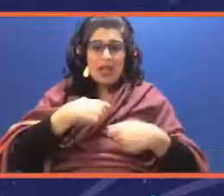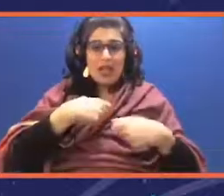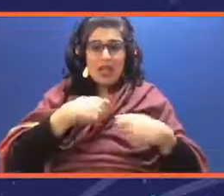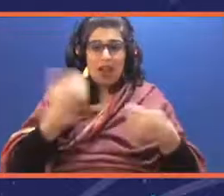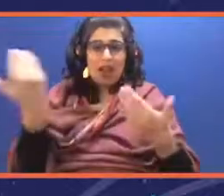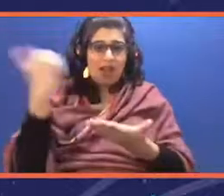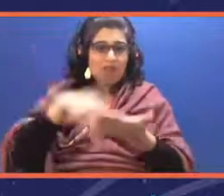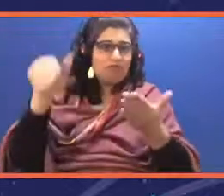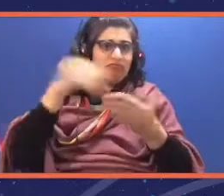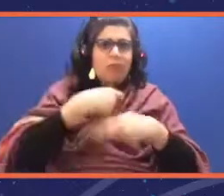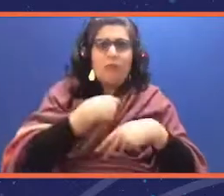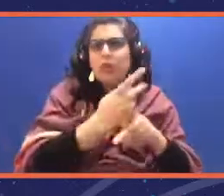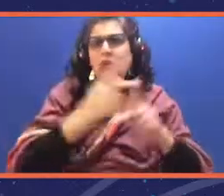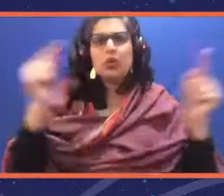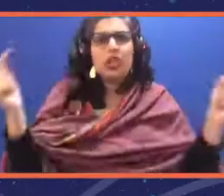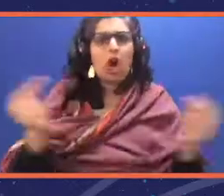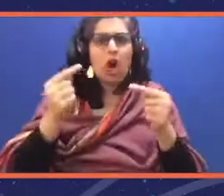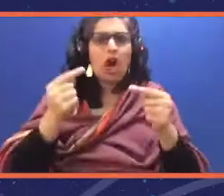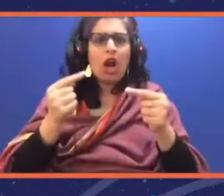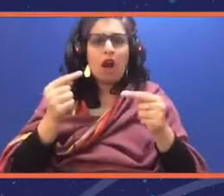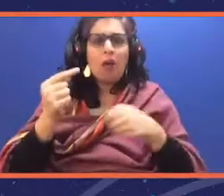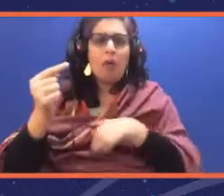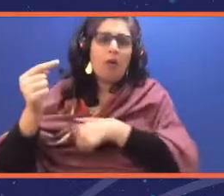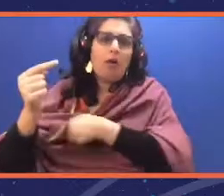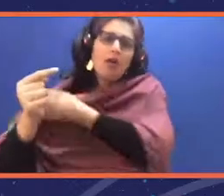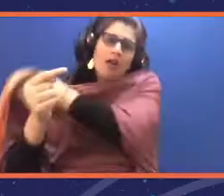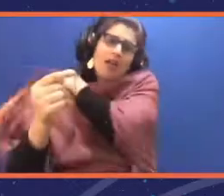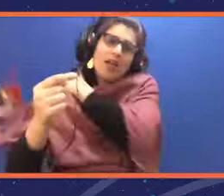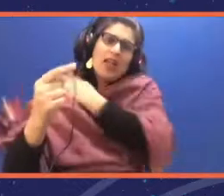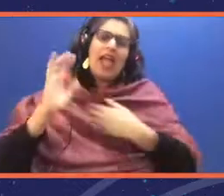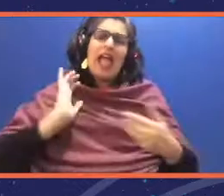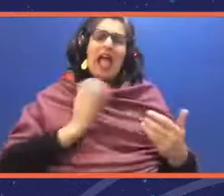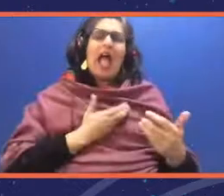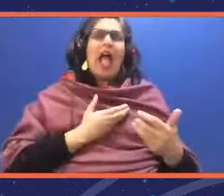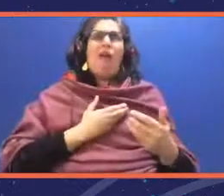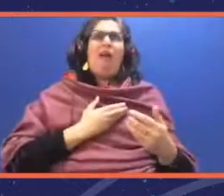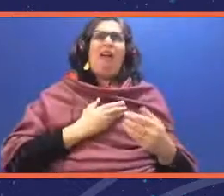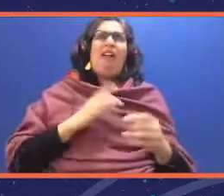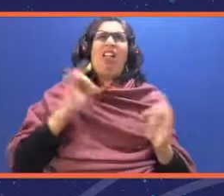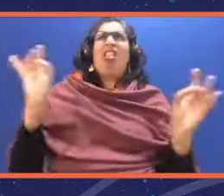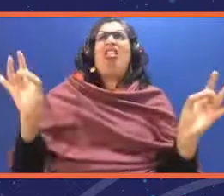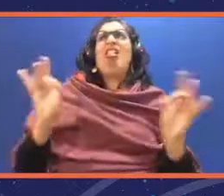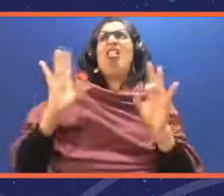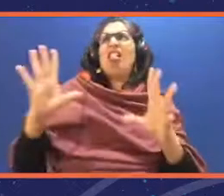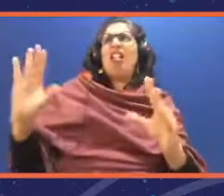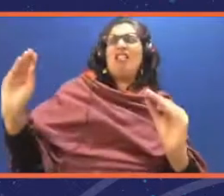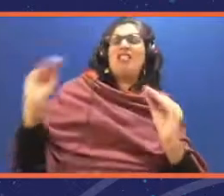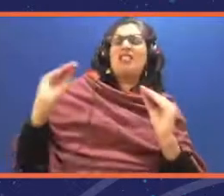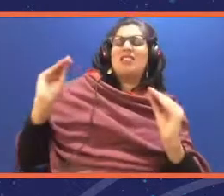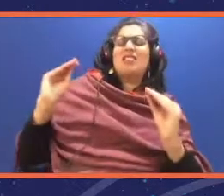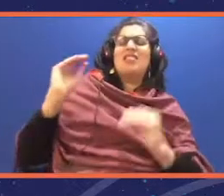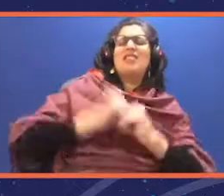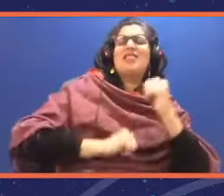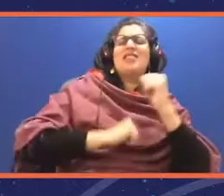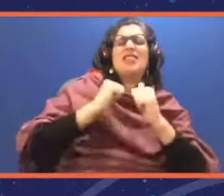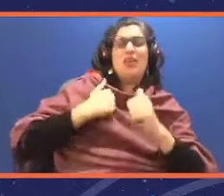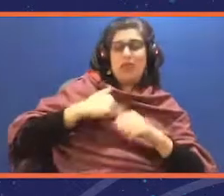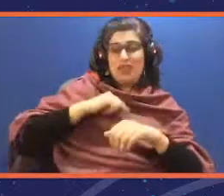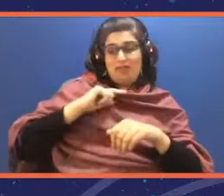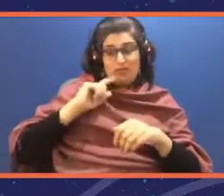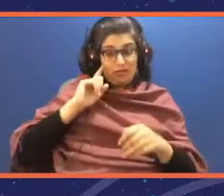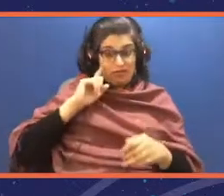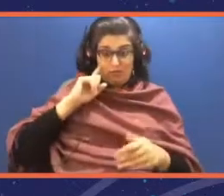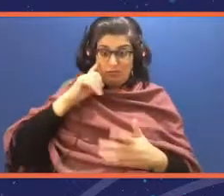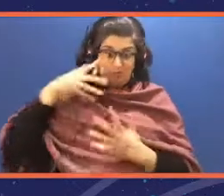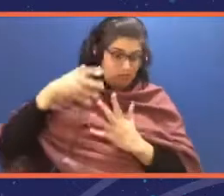harms of our, you know, toxic learned structures and systems that we've been kind of indoctrinated in, like, for